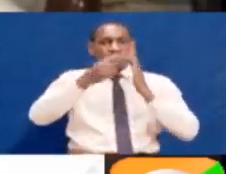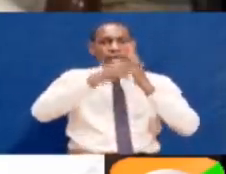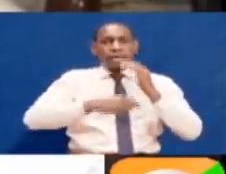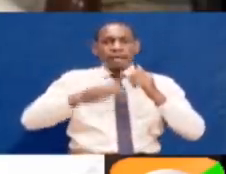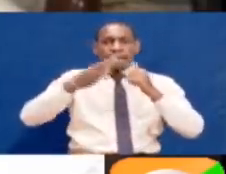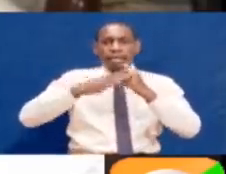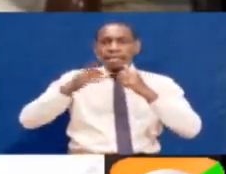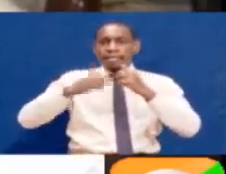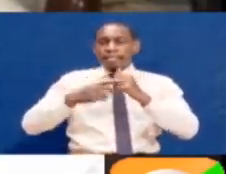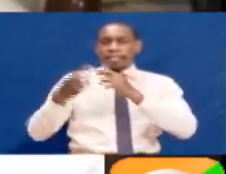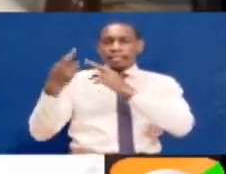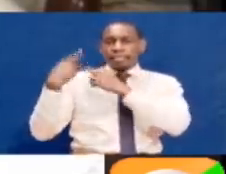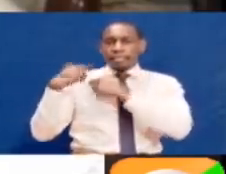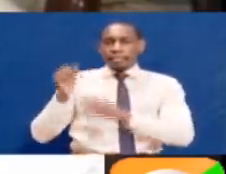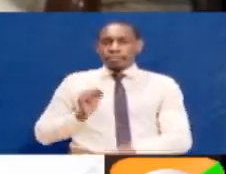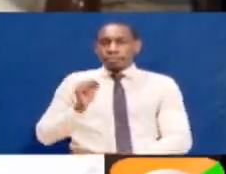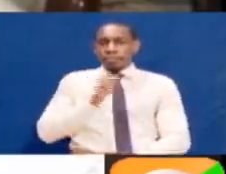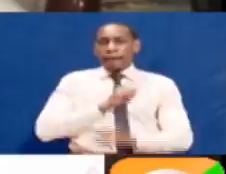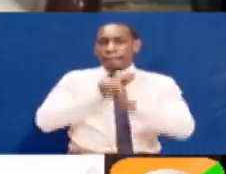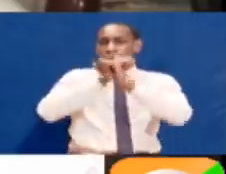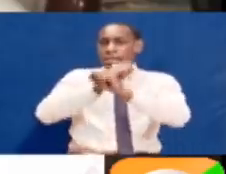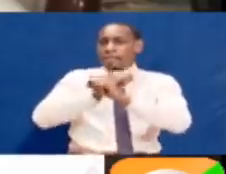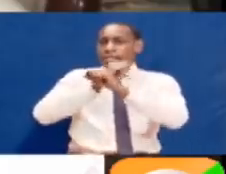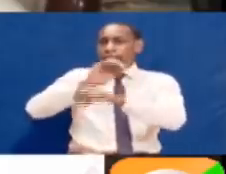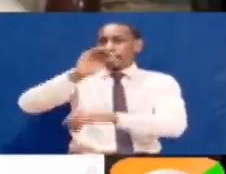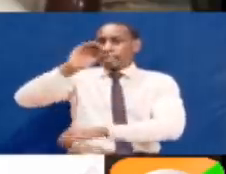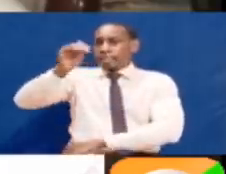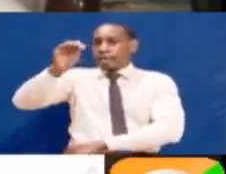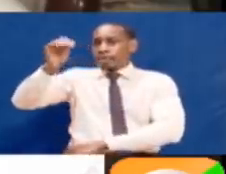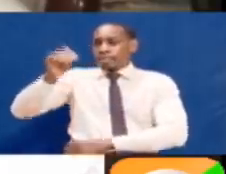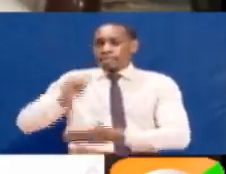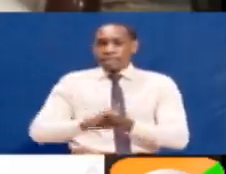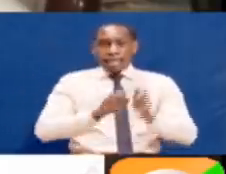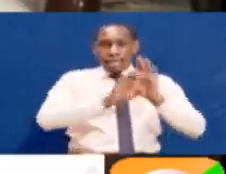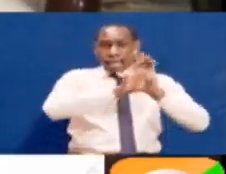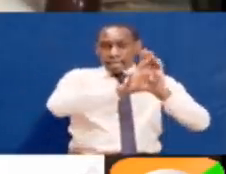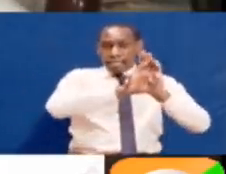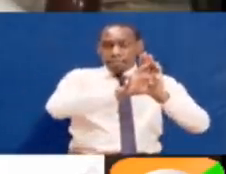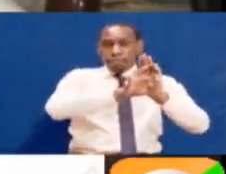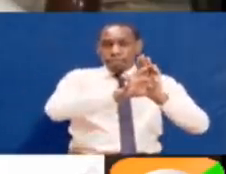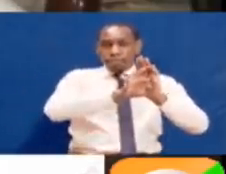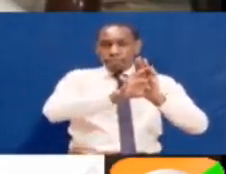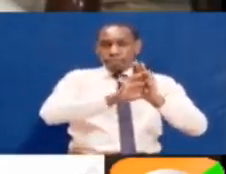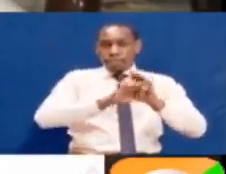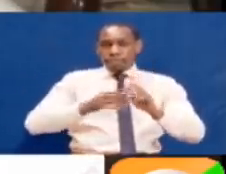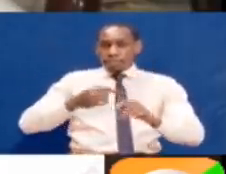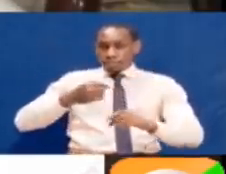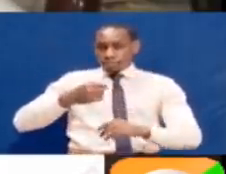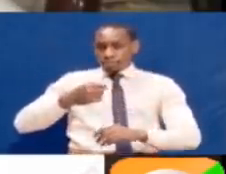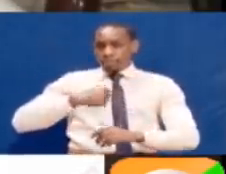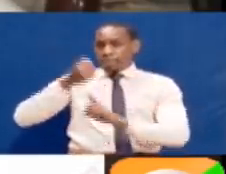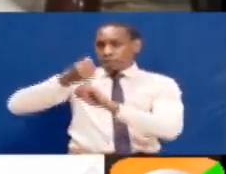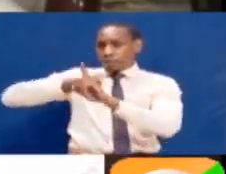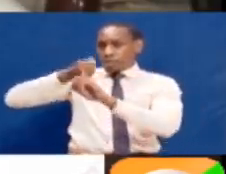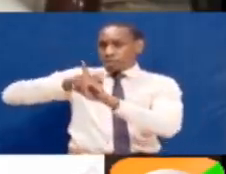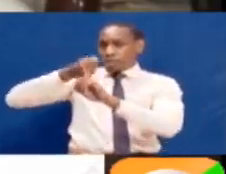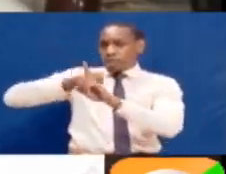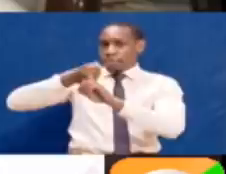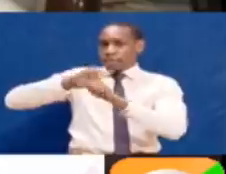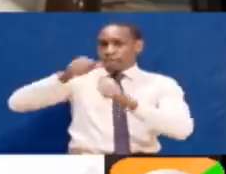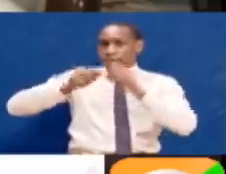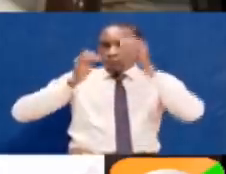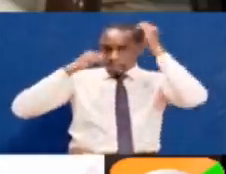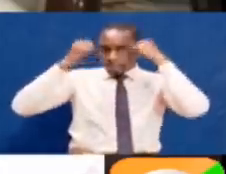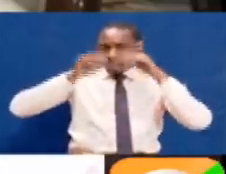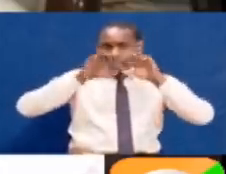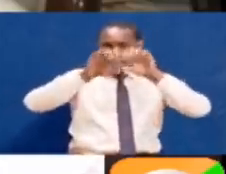96 responsibility of the Senate in protecting counties. Look, for example, I have been vocal about